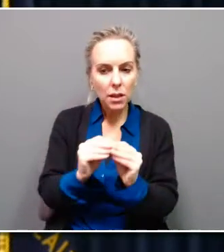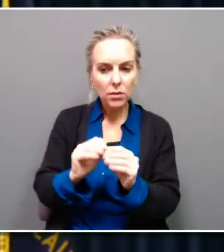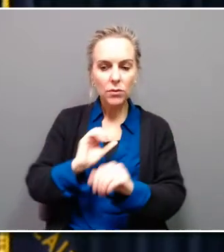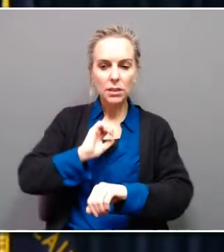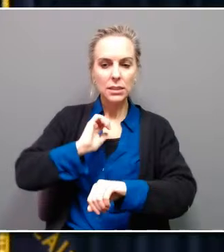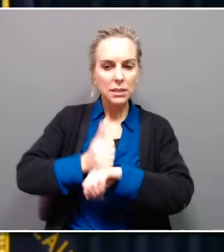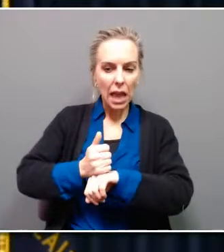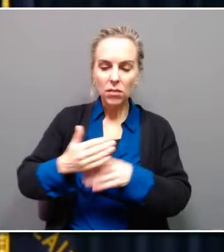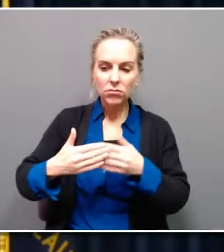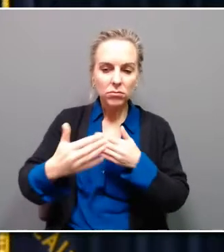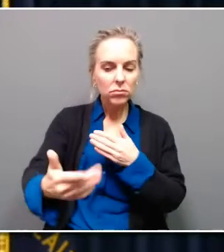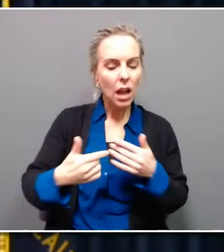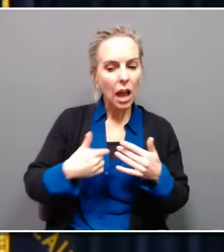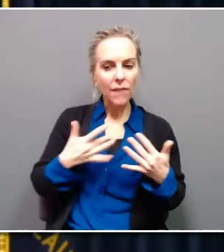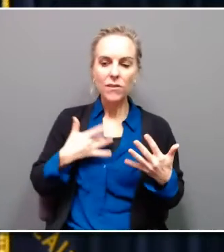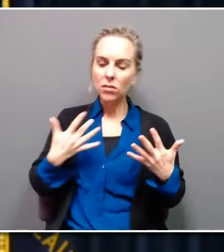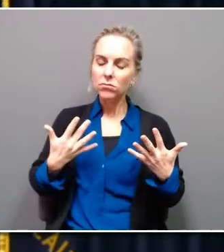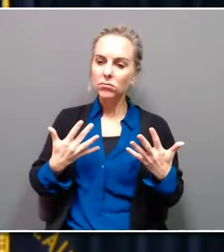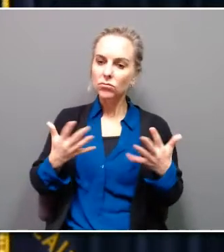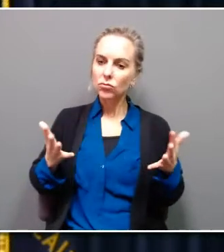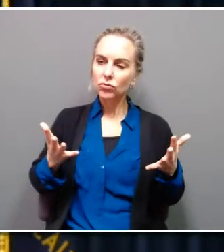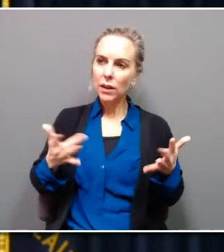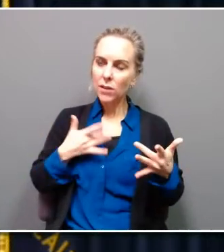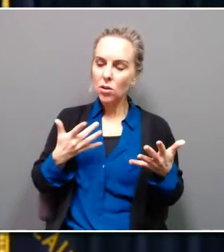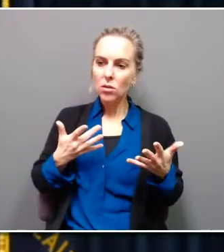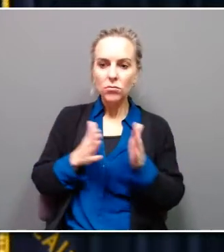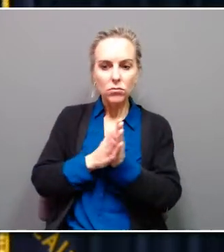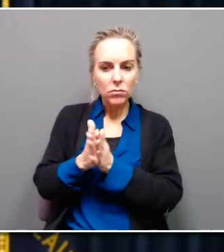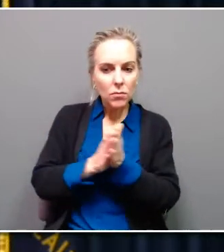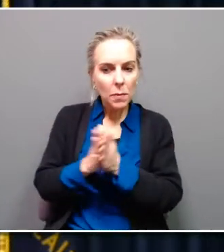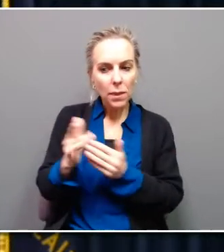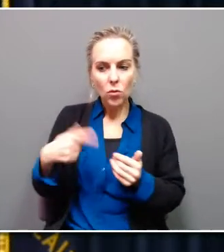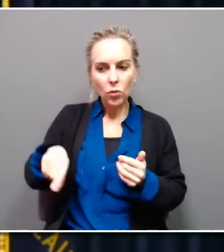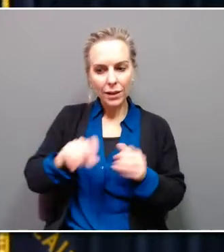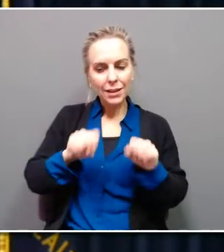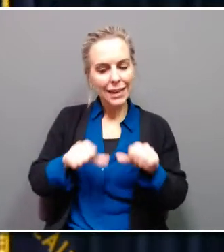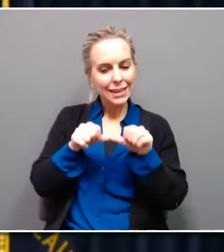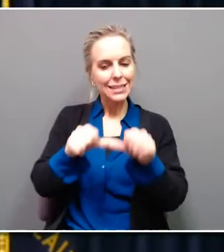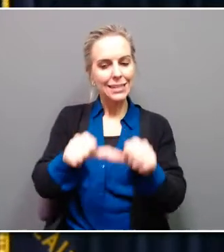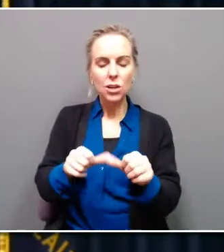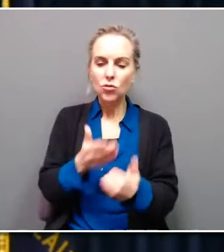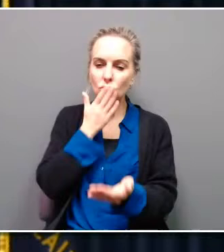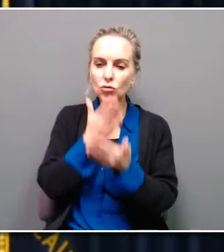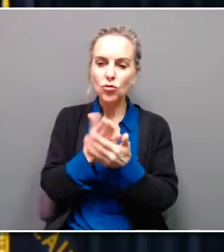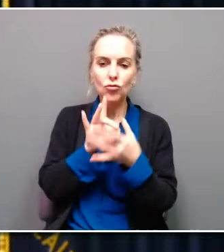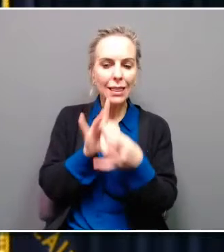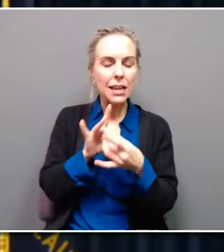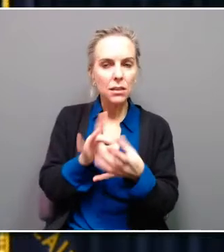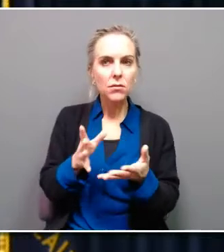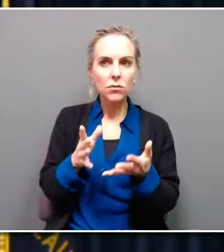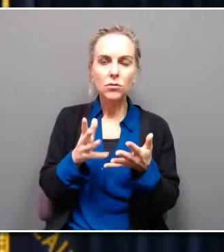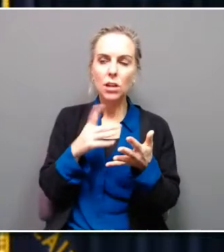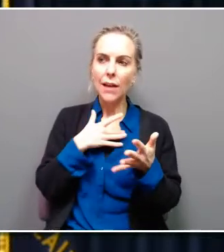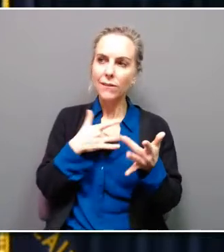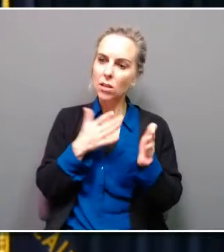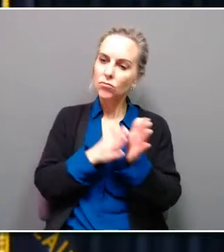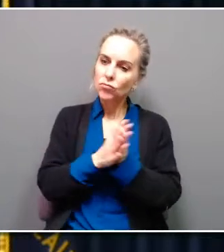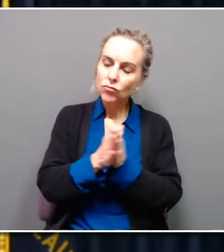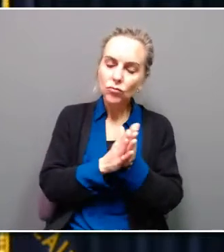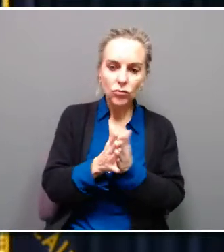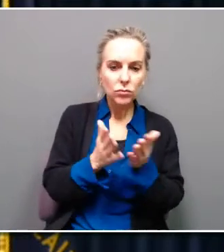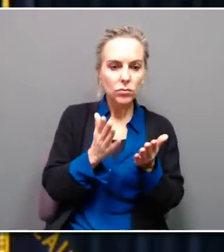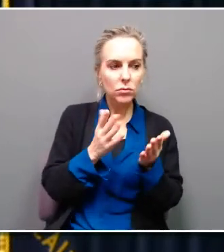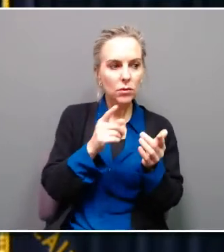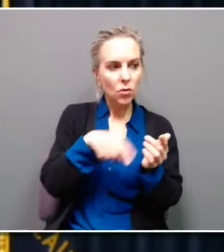I'm encouraged both that we can continue a good relationship, and encouraged on some issues that it looks like people